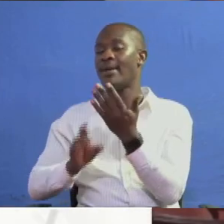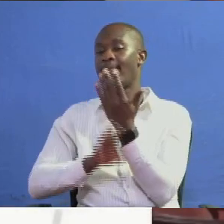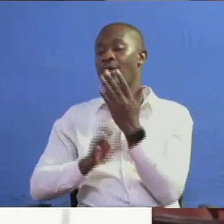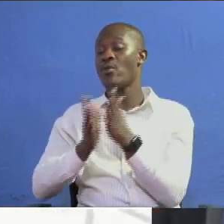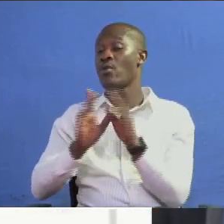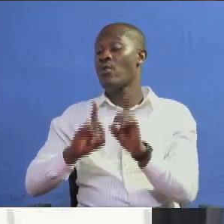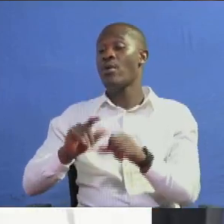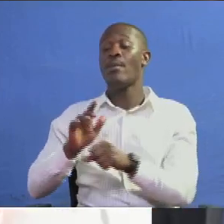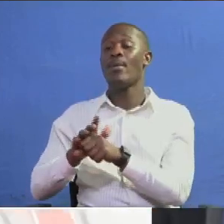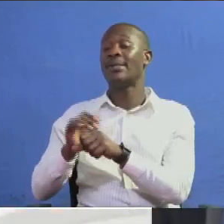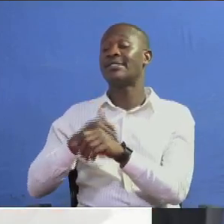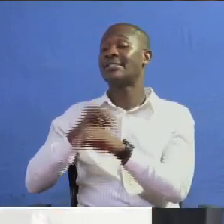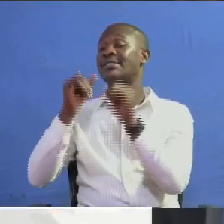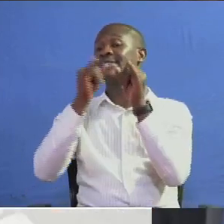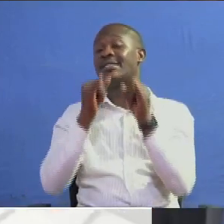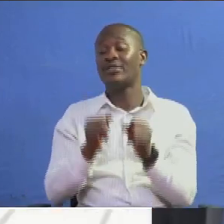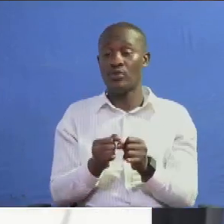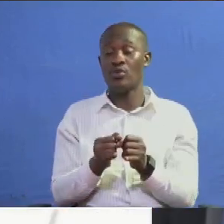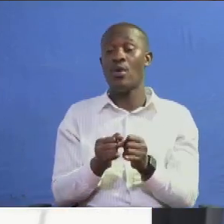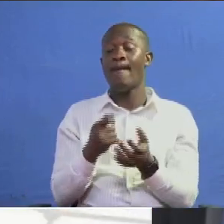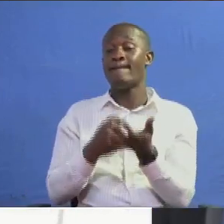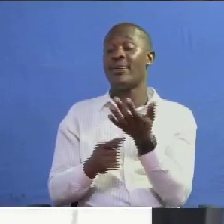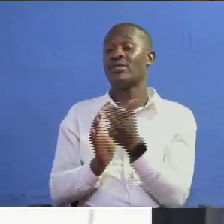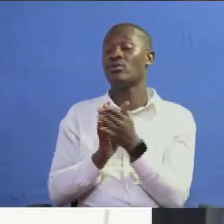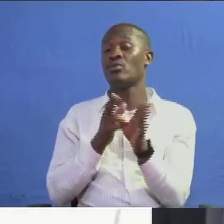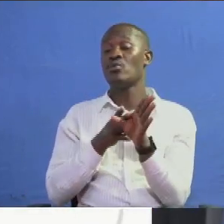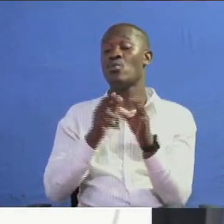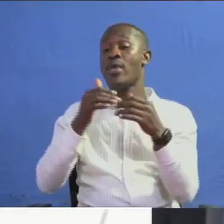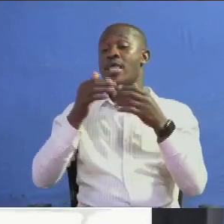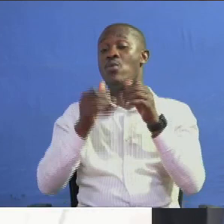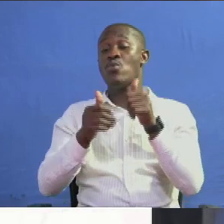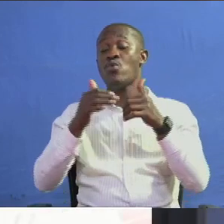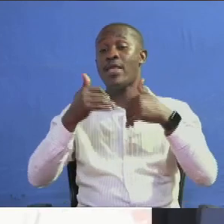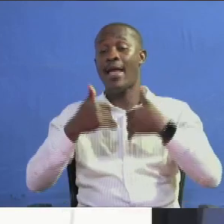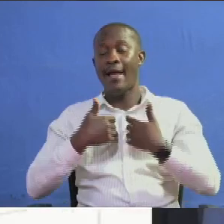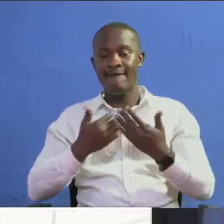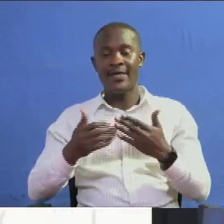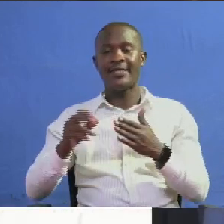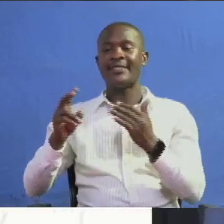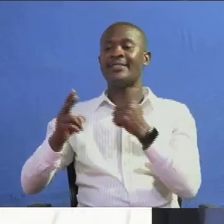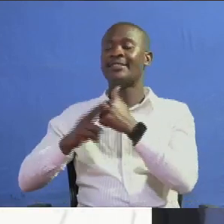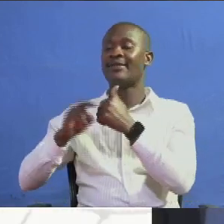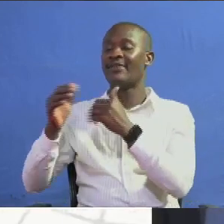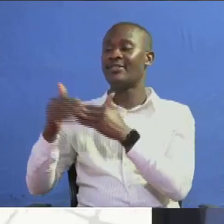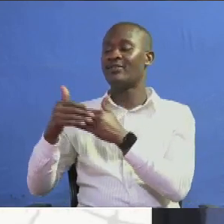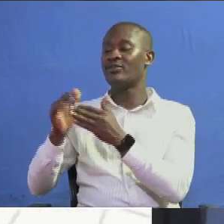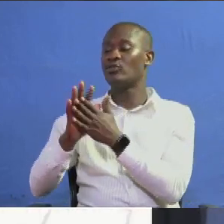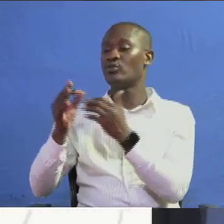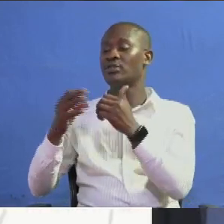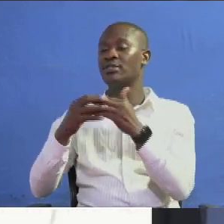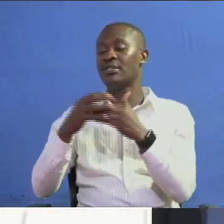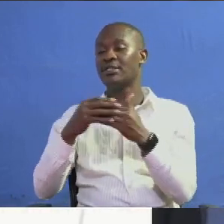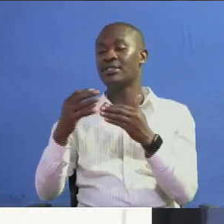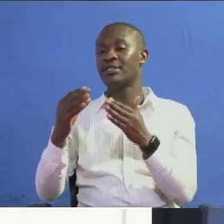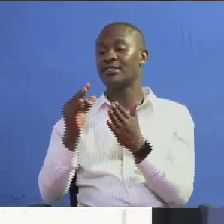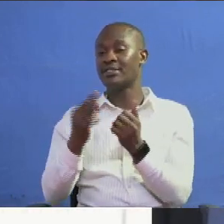much on the international pricing of petroleum, which has soared from $70 to $80 to $90.